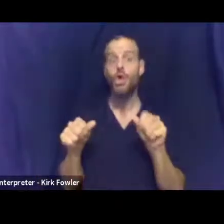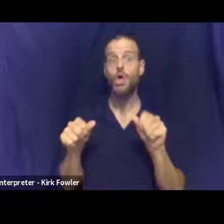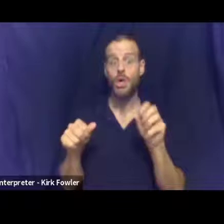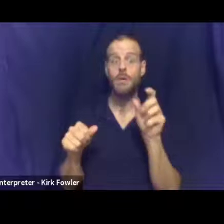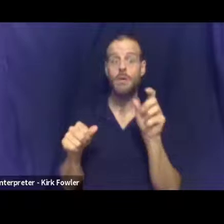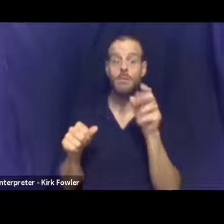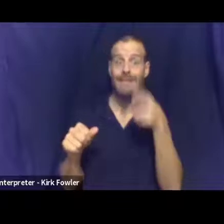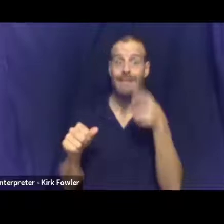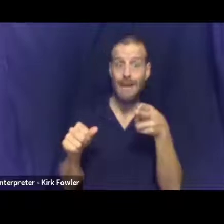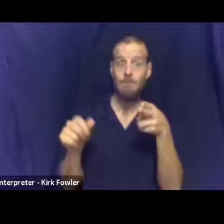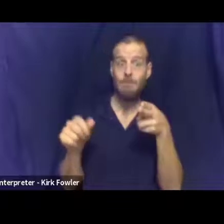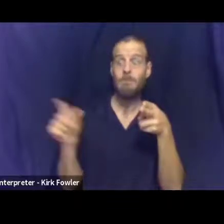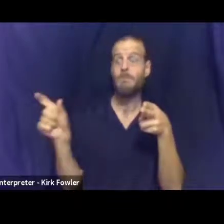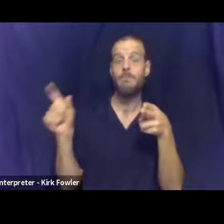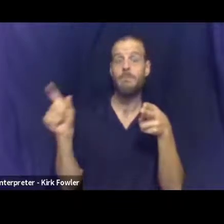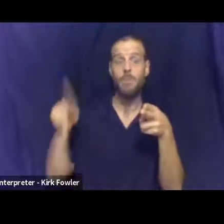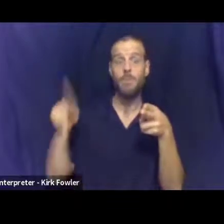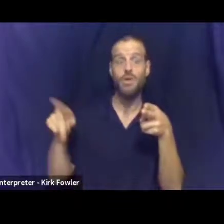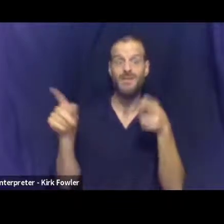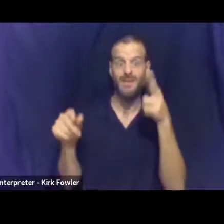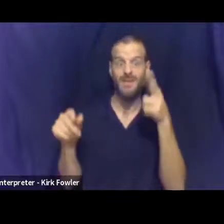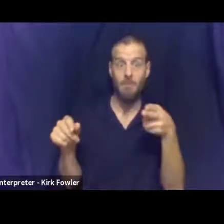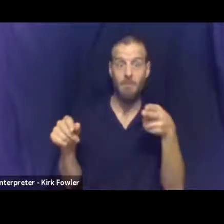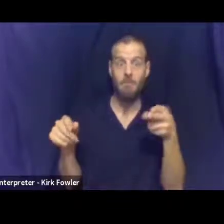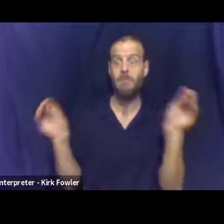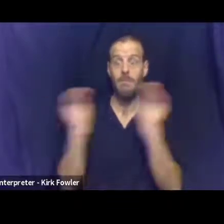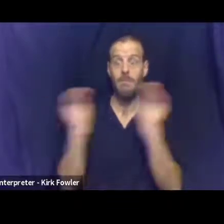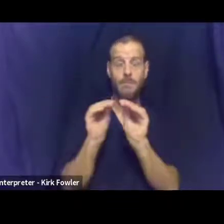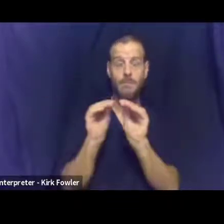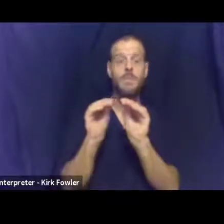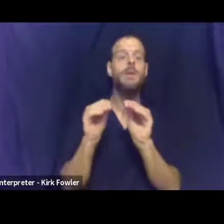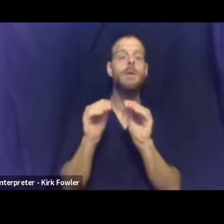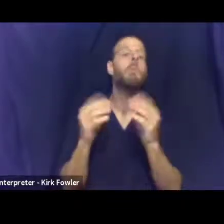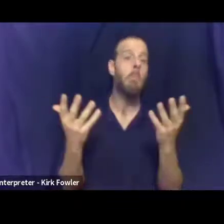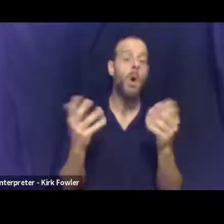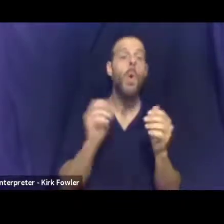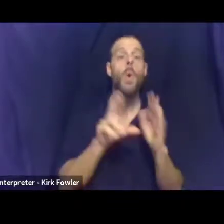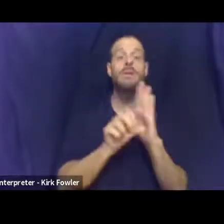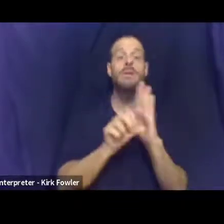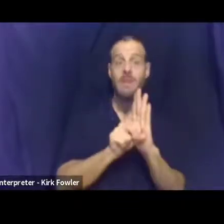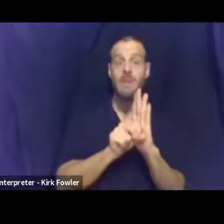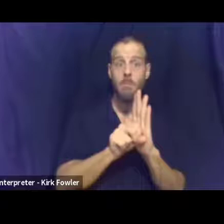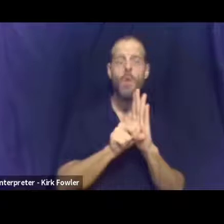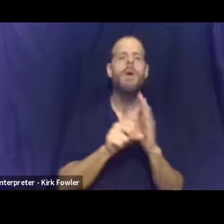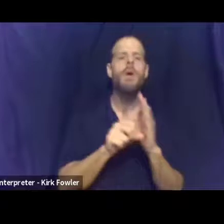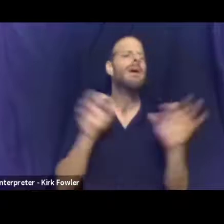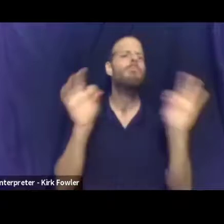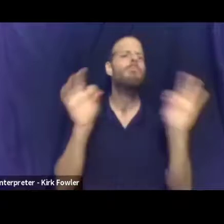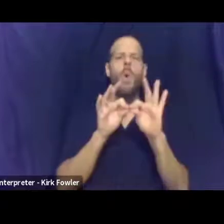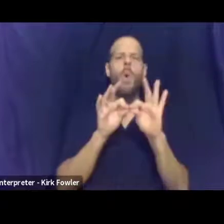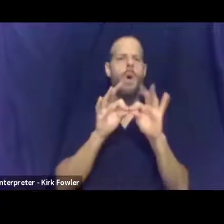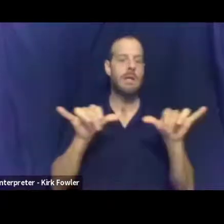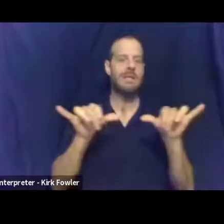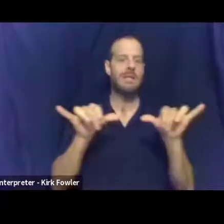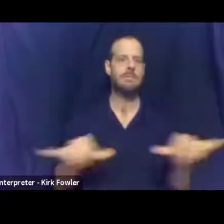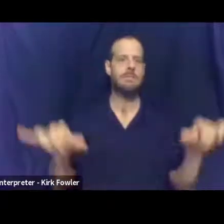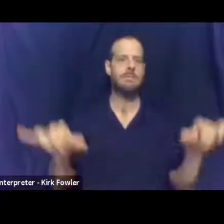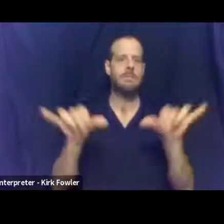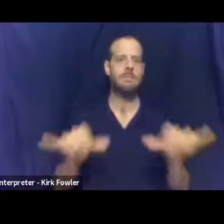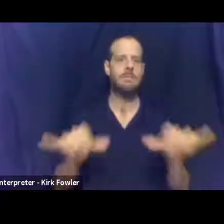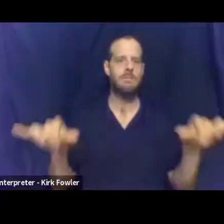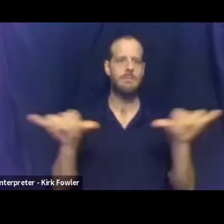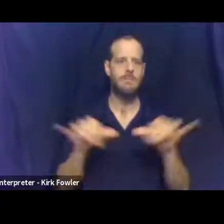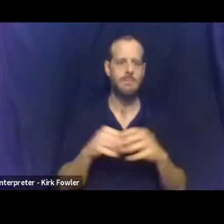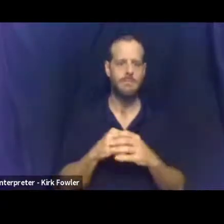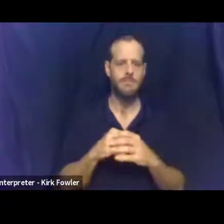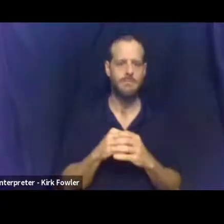to do some ID symbols or if it is somebody who's really, really consistent, um, if you're, you know, in terms of not therapy related, but if